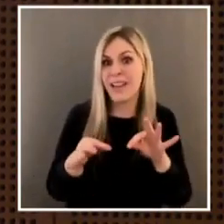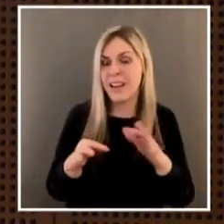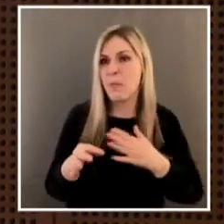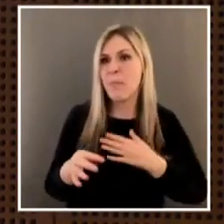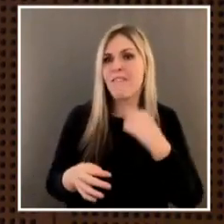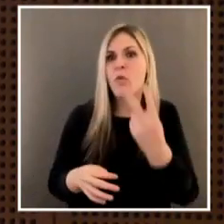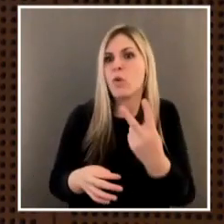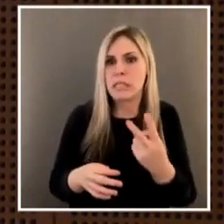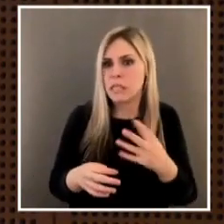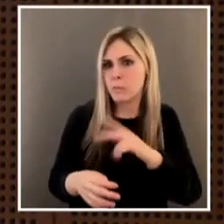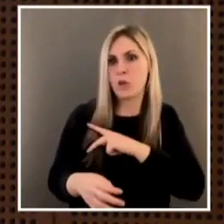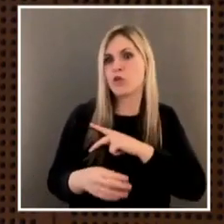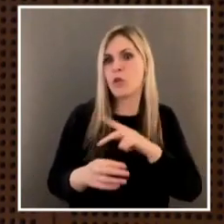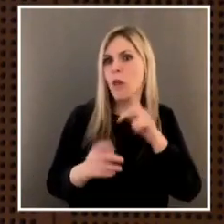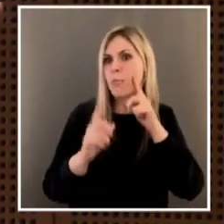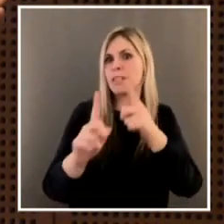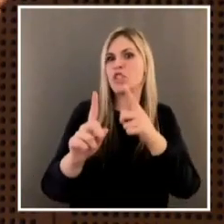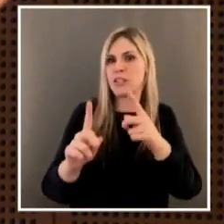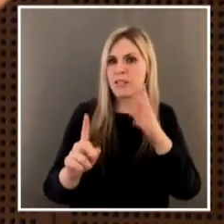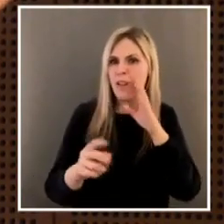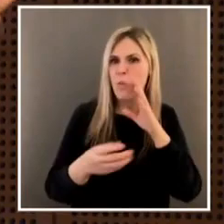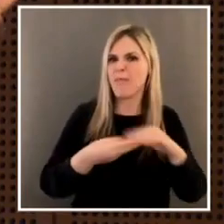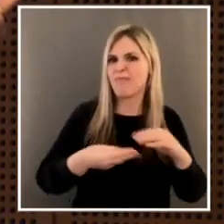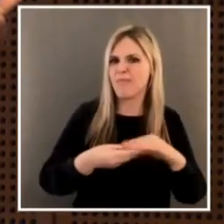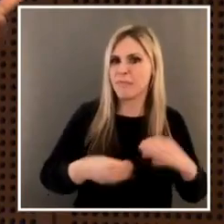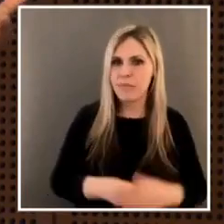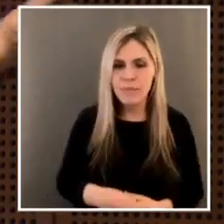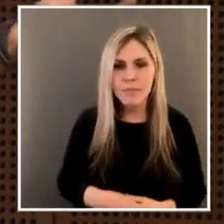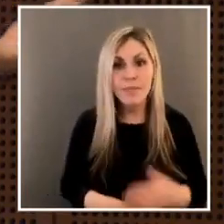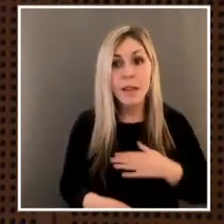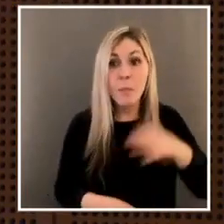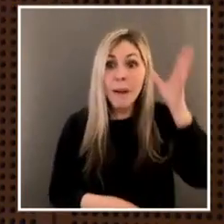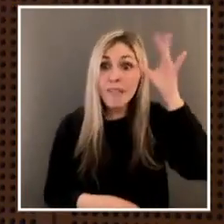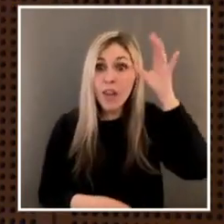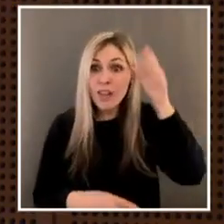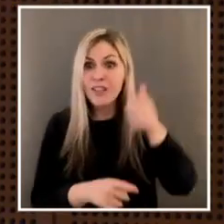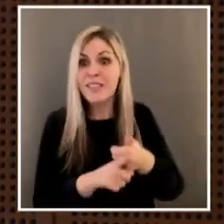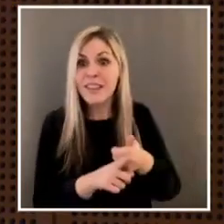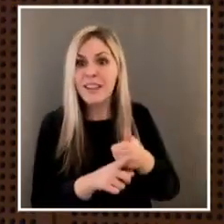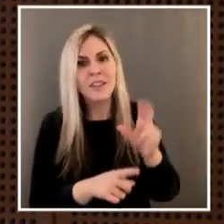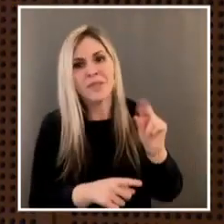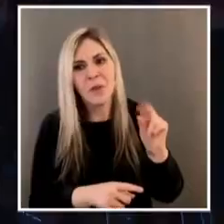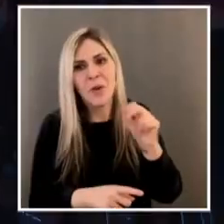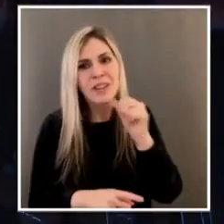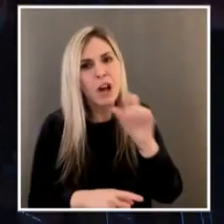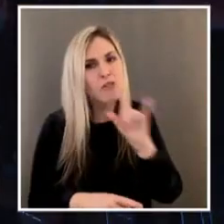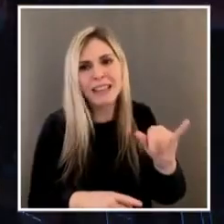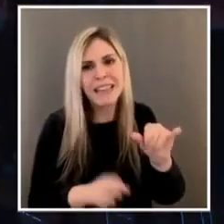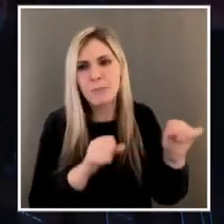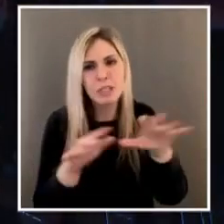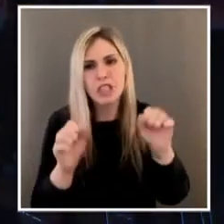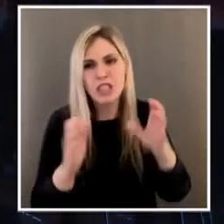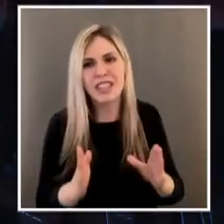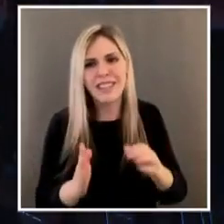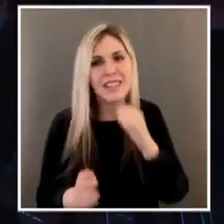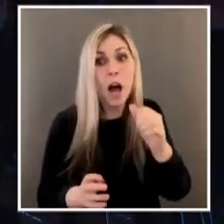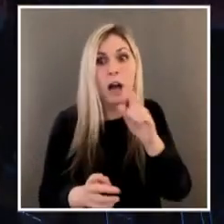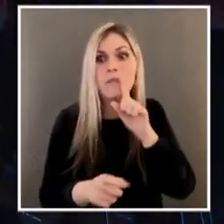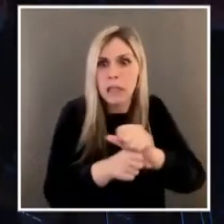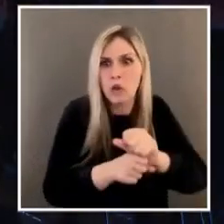mission. My father wasn't really a magician, at least not in the literal